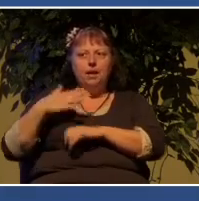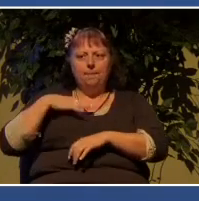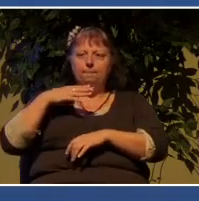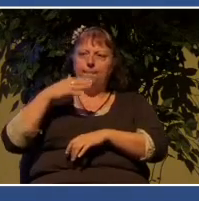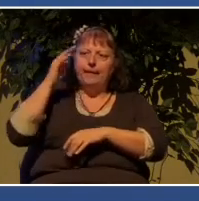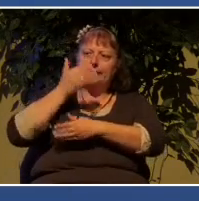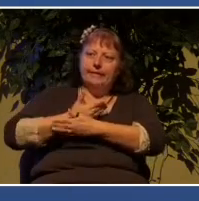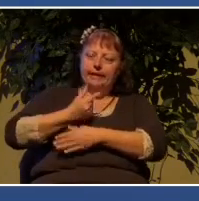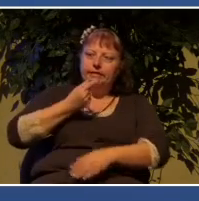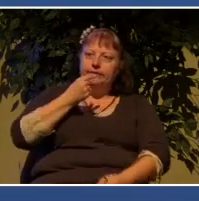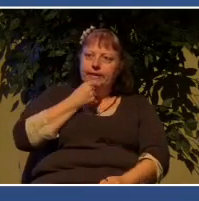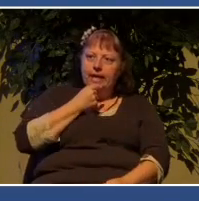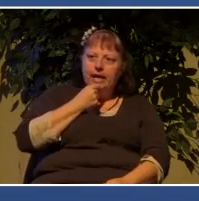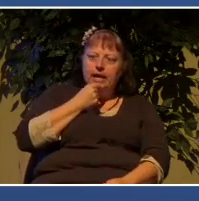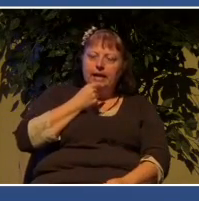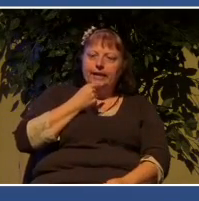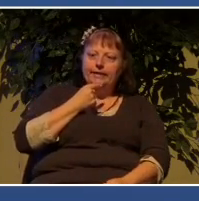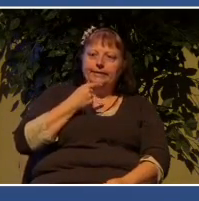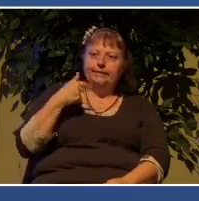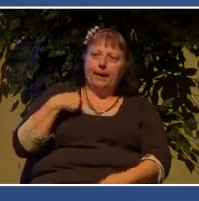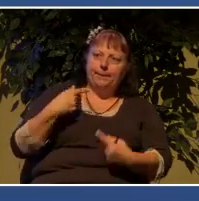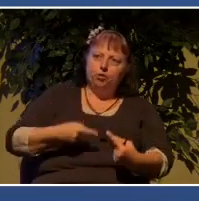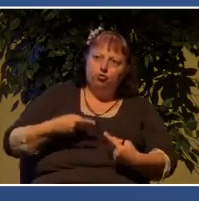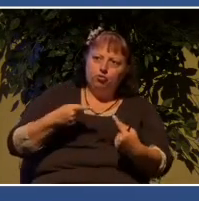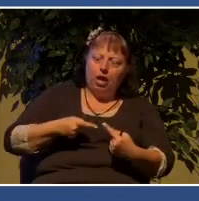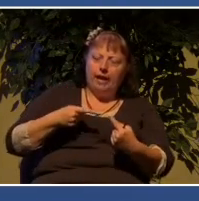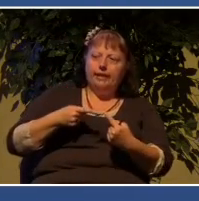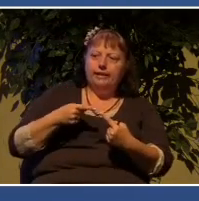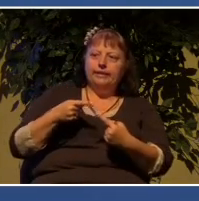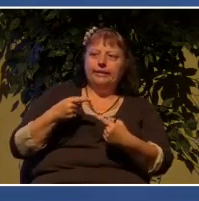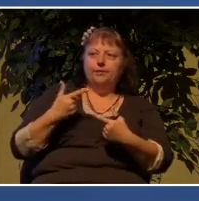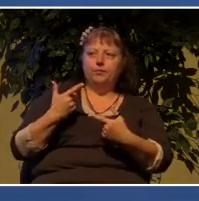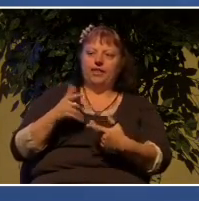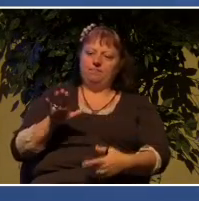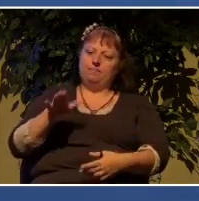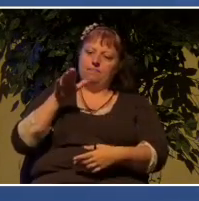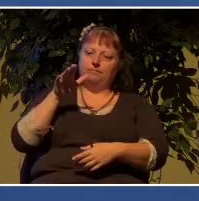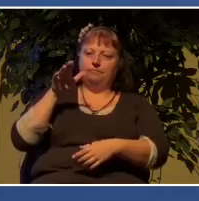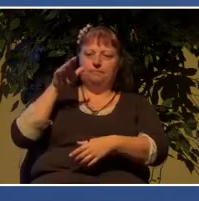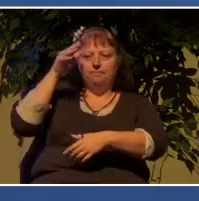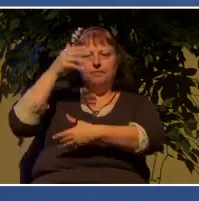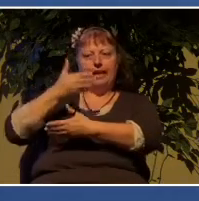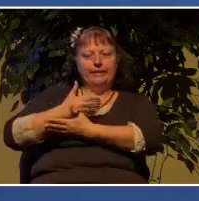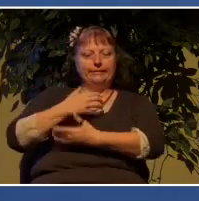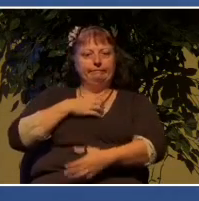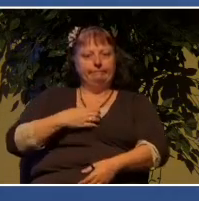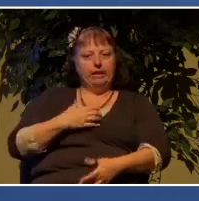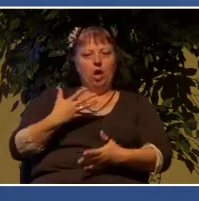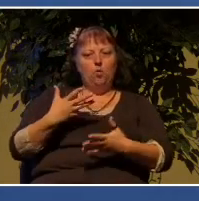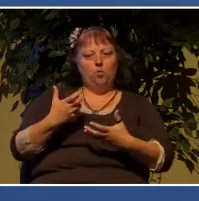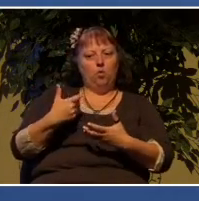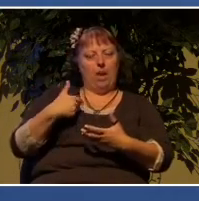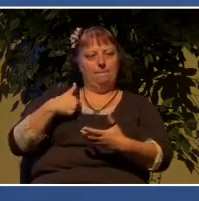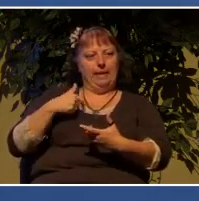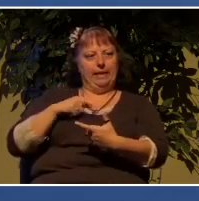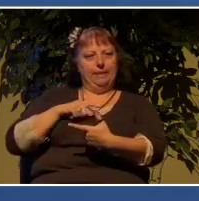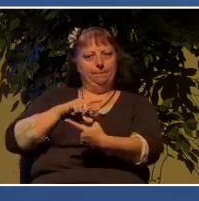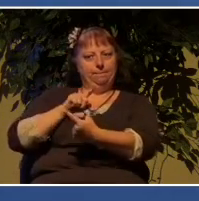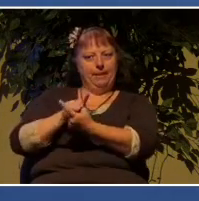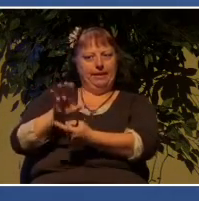son's desire that she meet his gay lover. And she and her son are going to meet